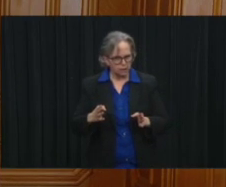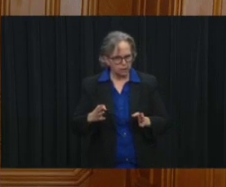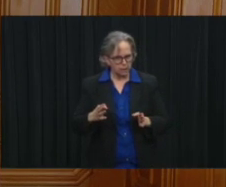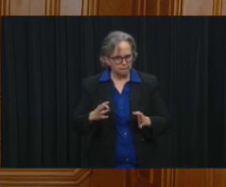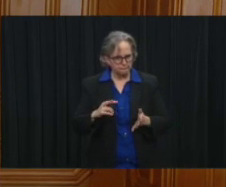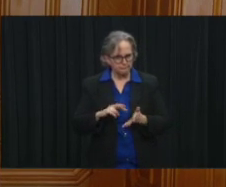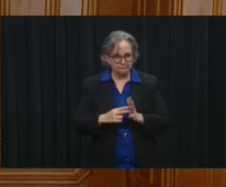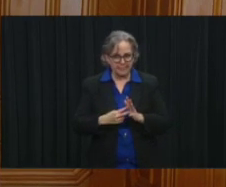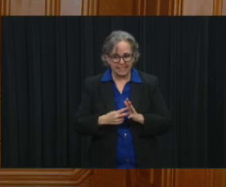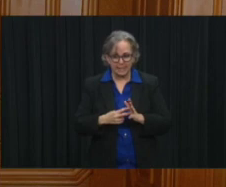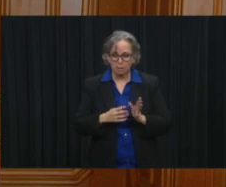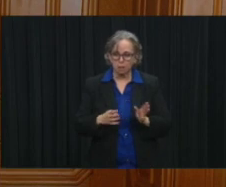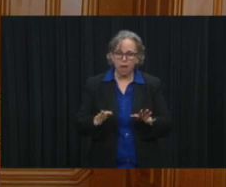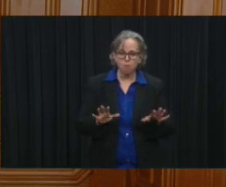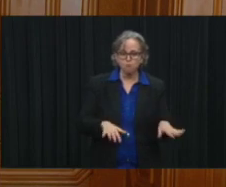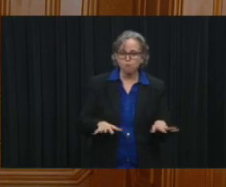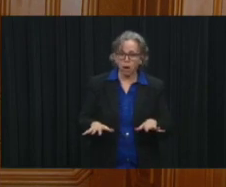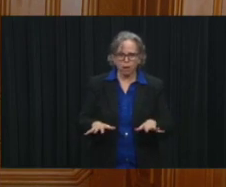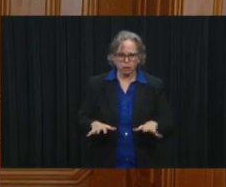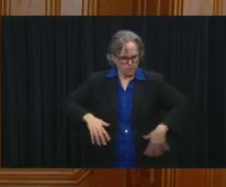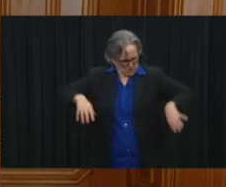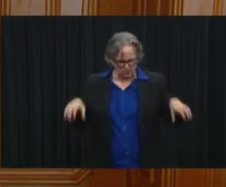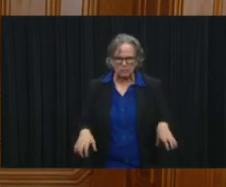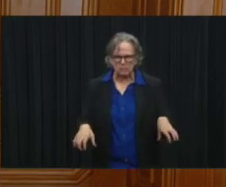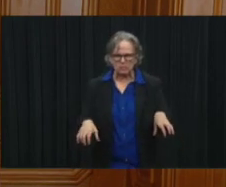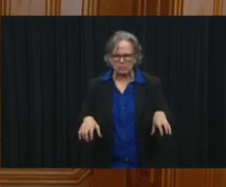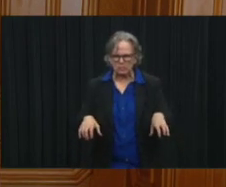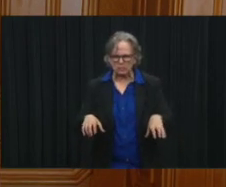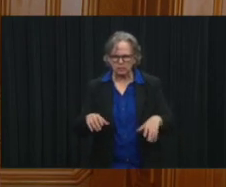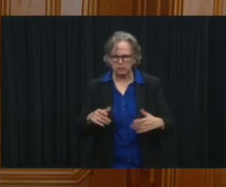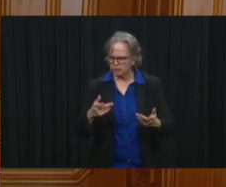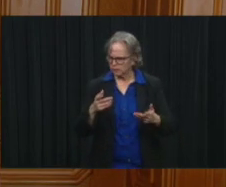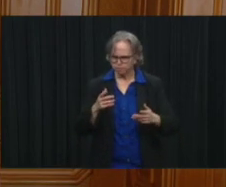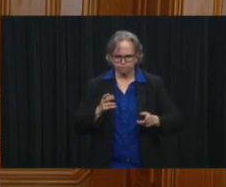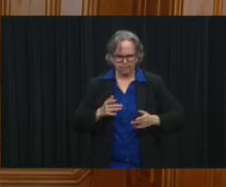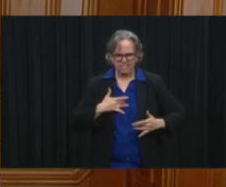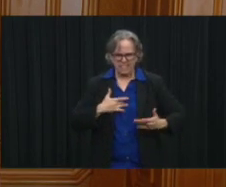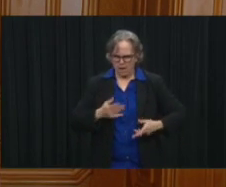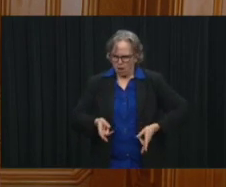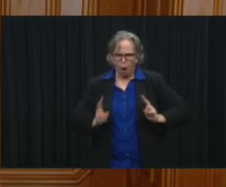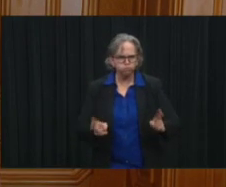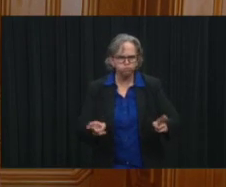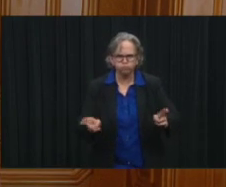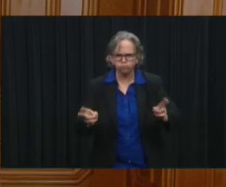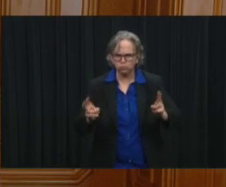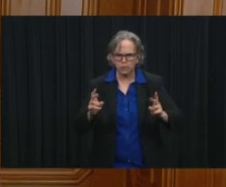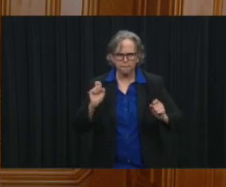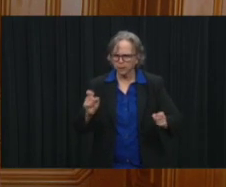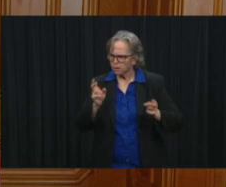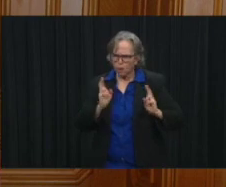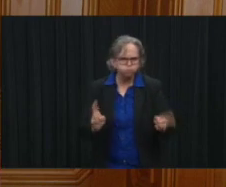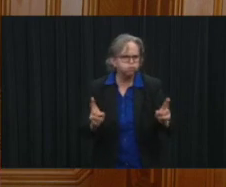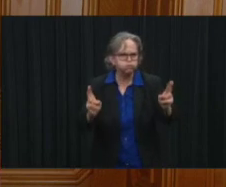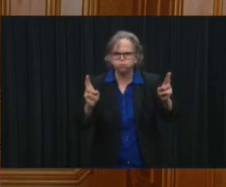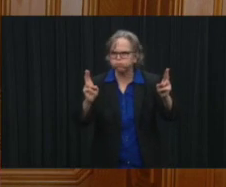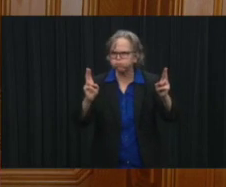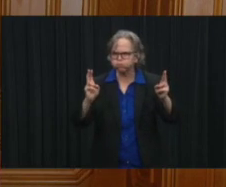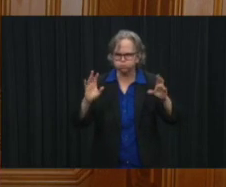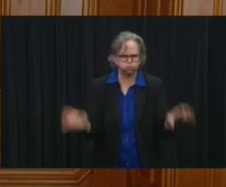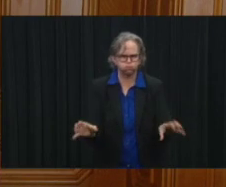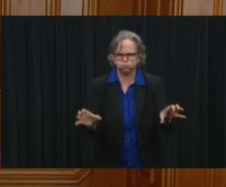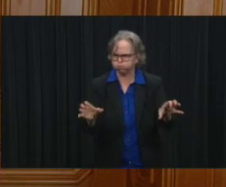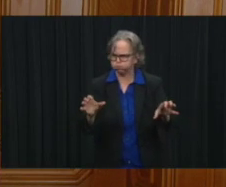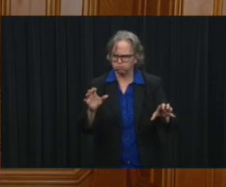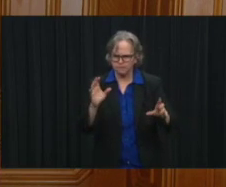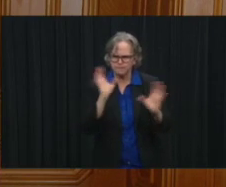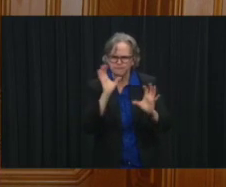And some of them have already taken a lot of action, but now we're really going to have to accelerate this very quickly.